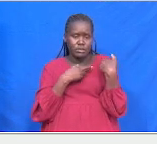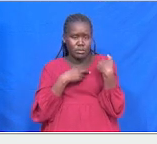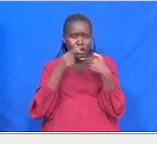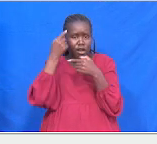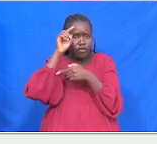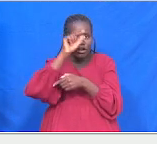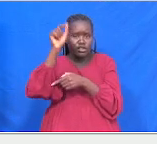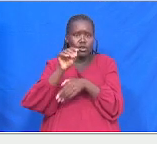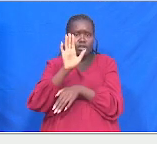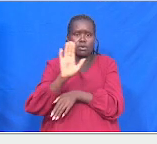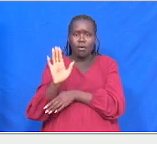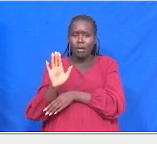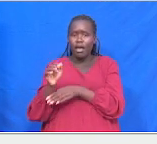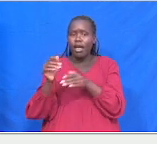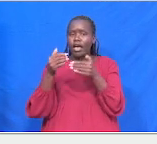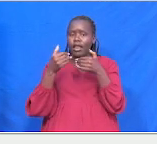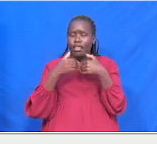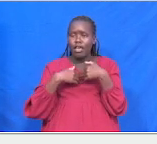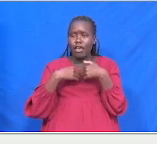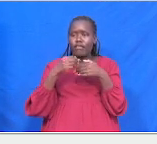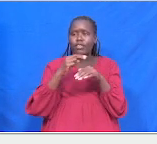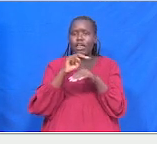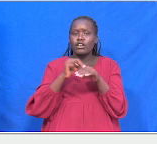say they are national leaders.